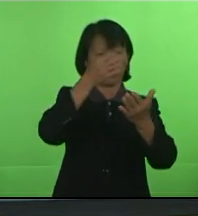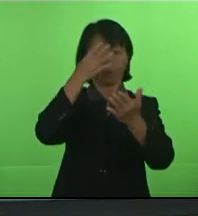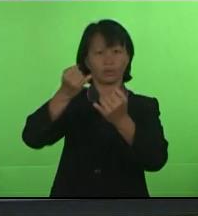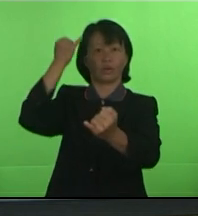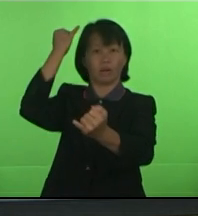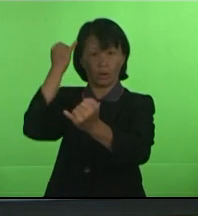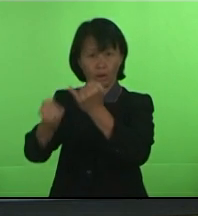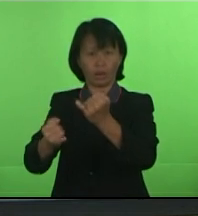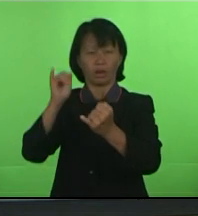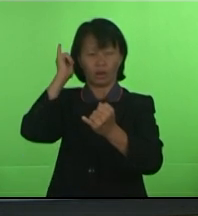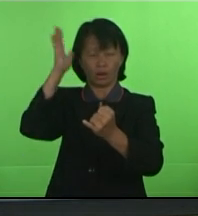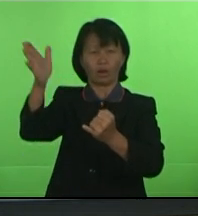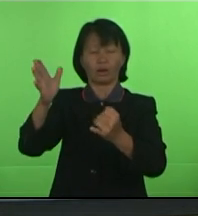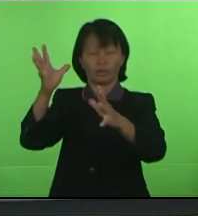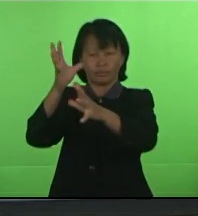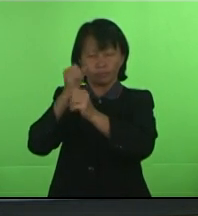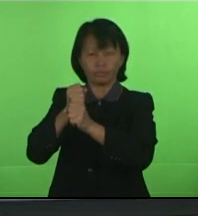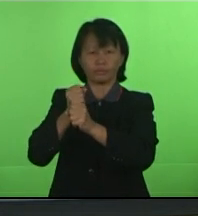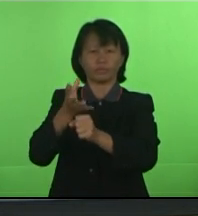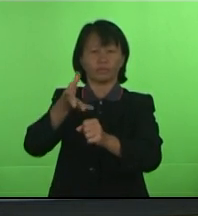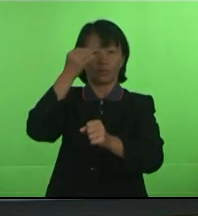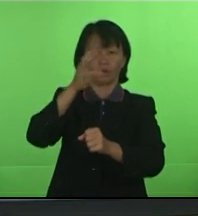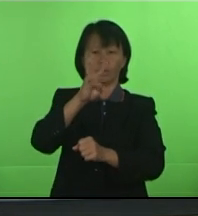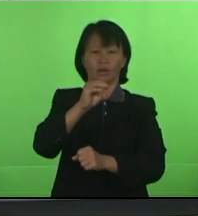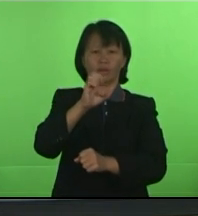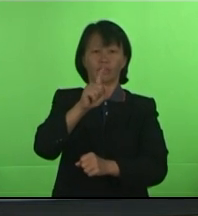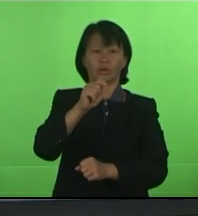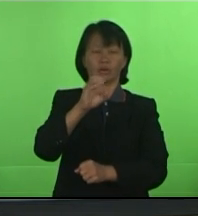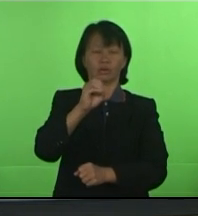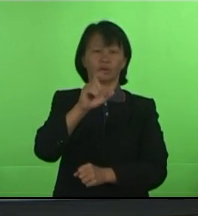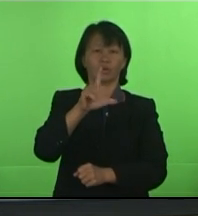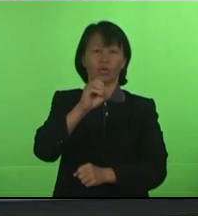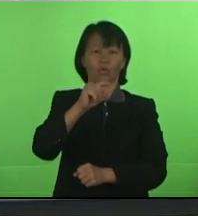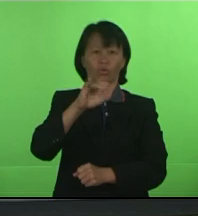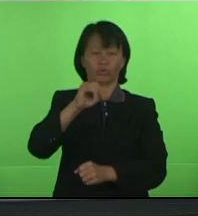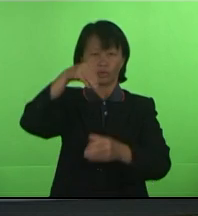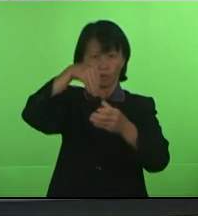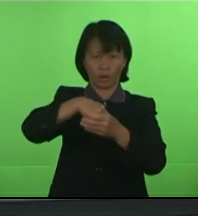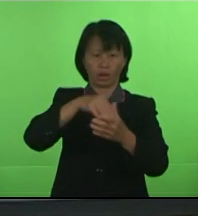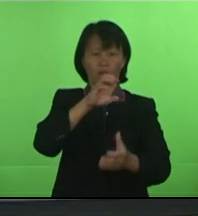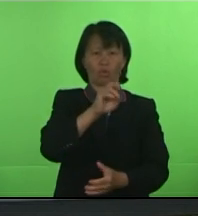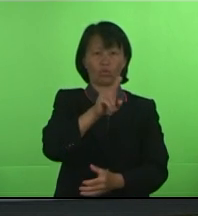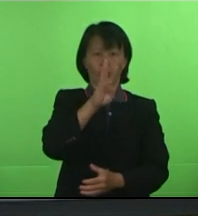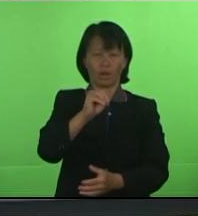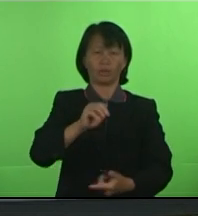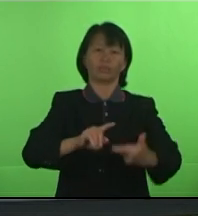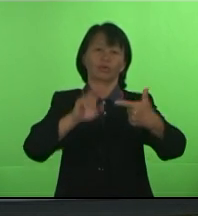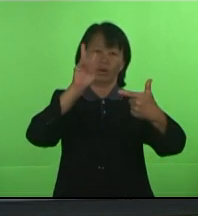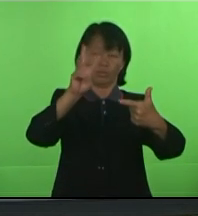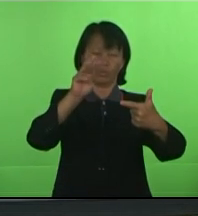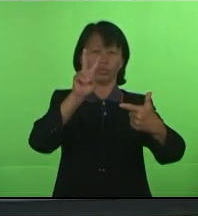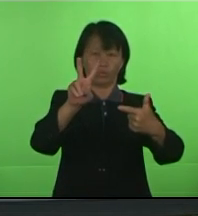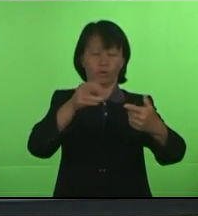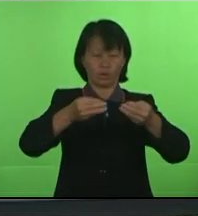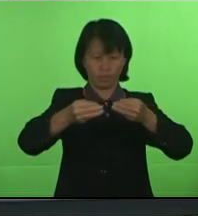to capitalize on learning methodologies at OUM. Secondly, learn to manage